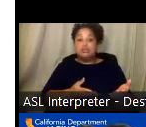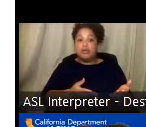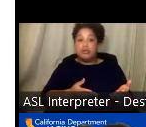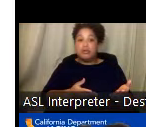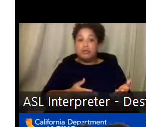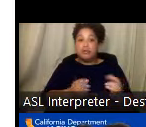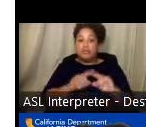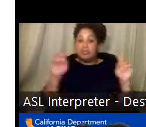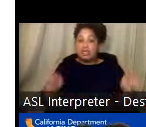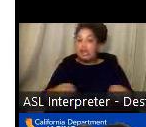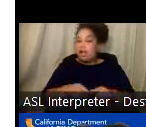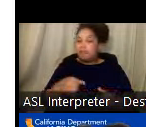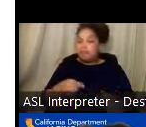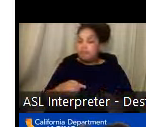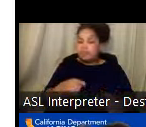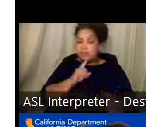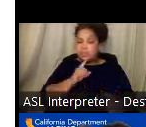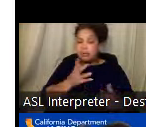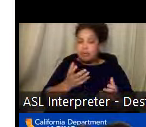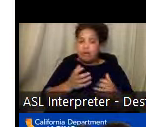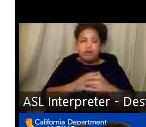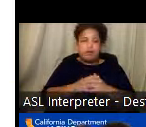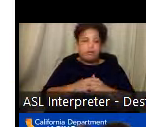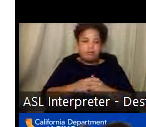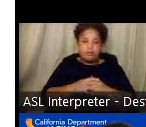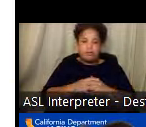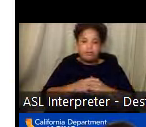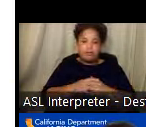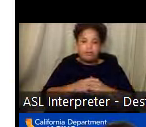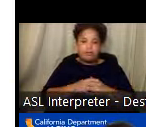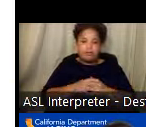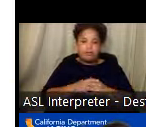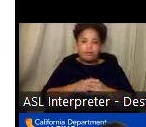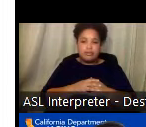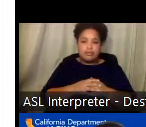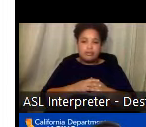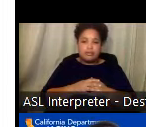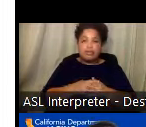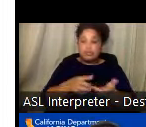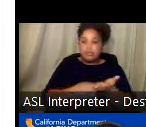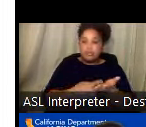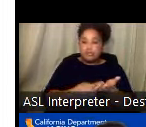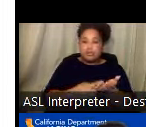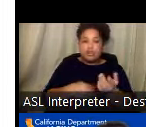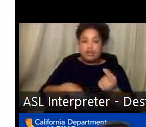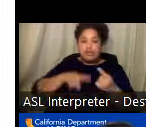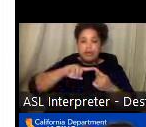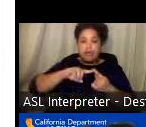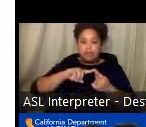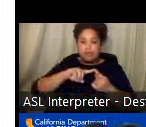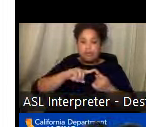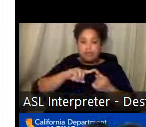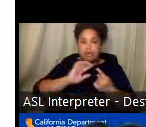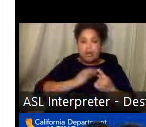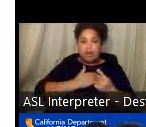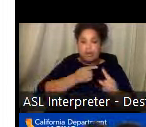slide here, what I really wanted to get at with this slide is a discussion of the goals of